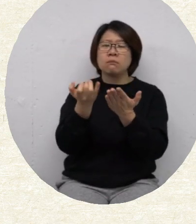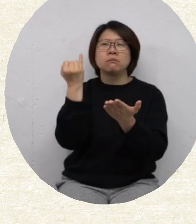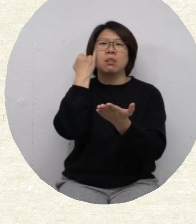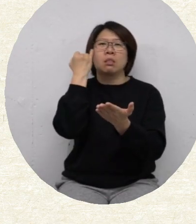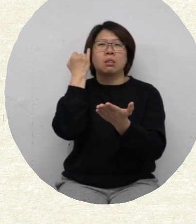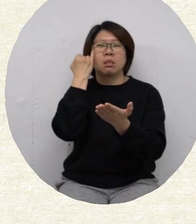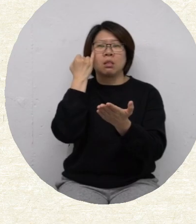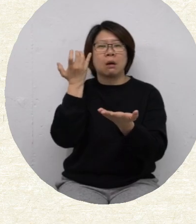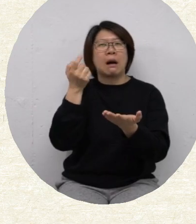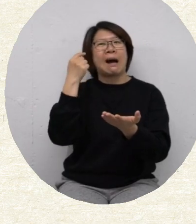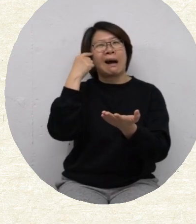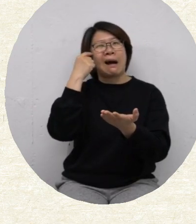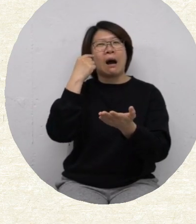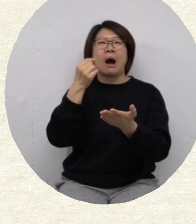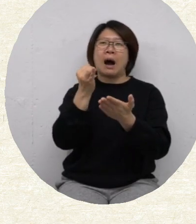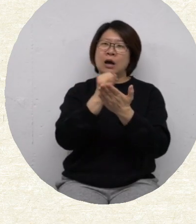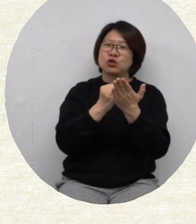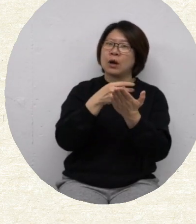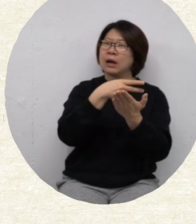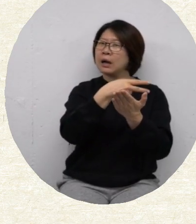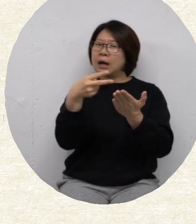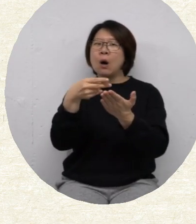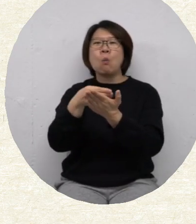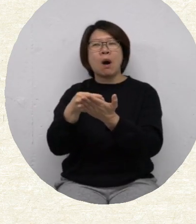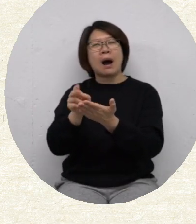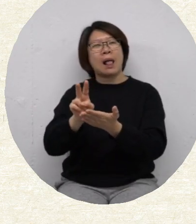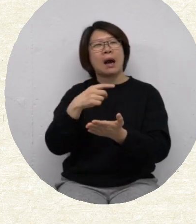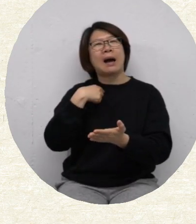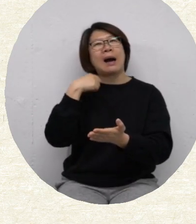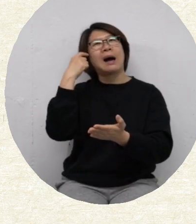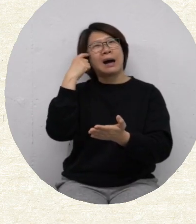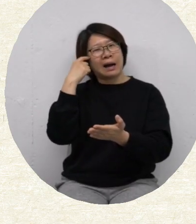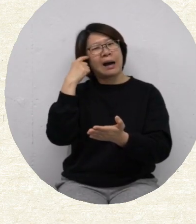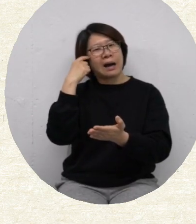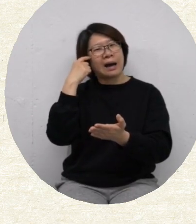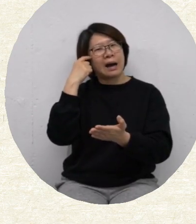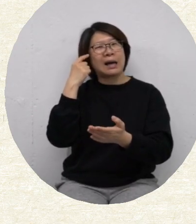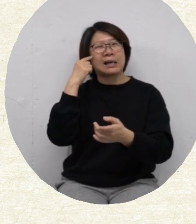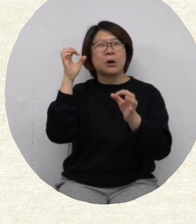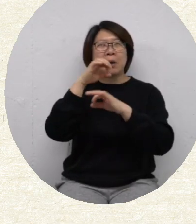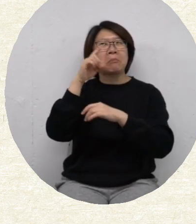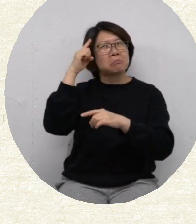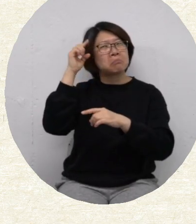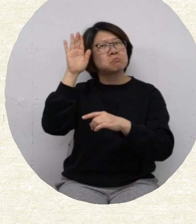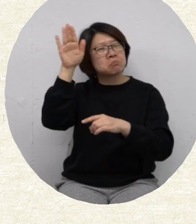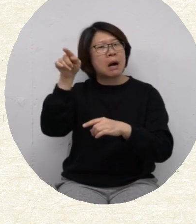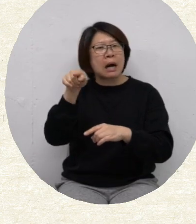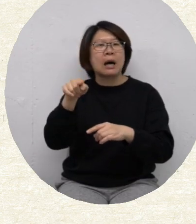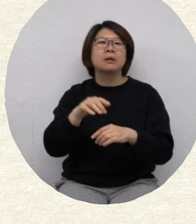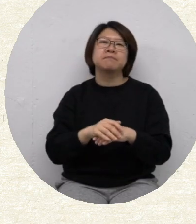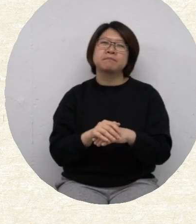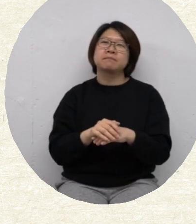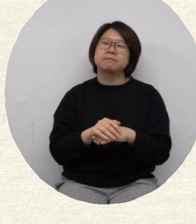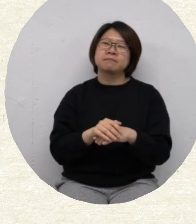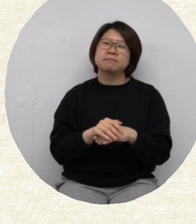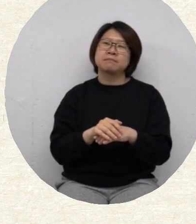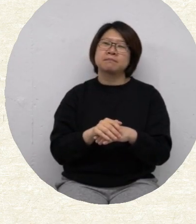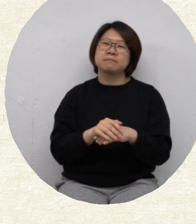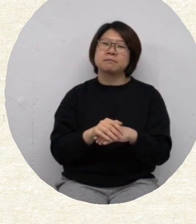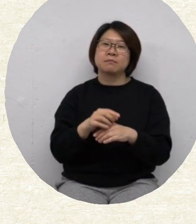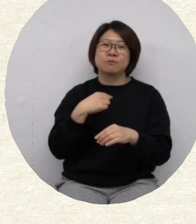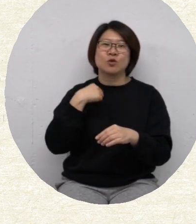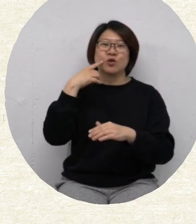it's similar in Hong Kong, but getting into college is very competitive in Korea.